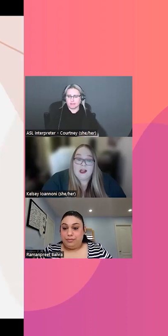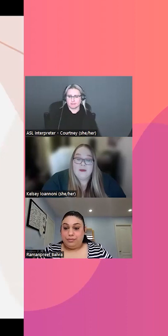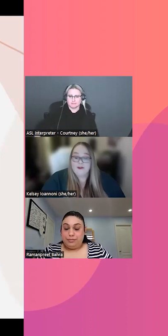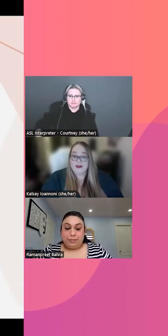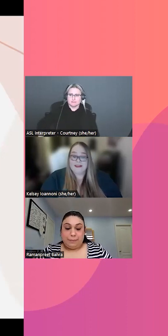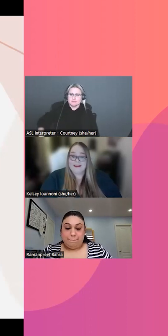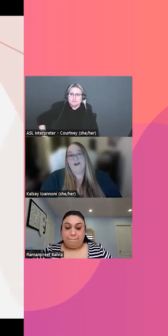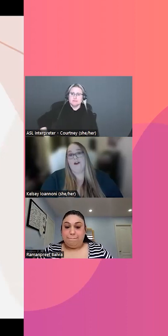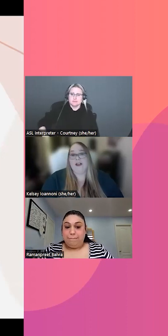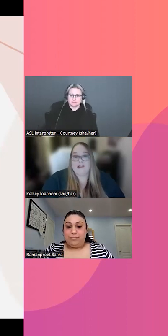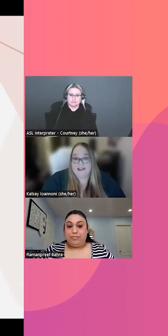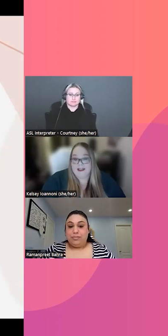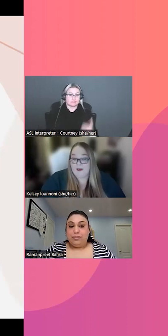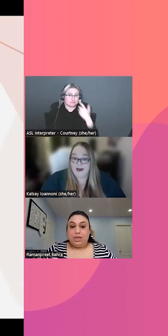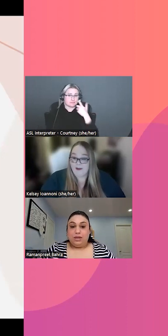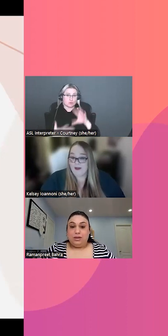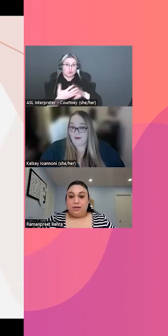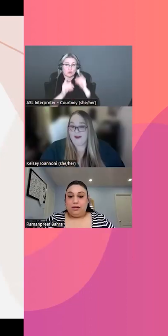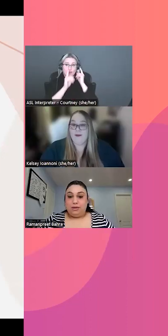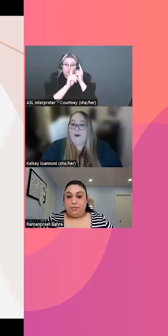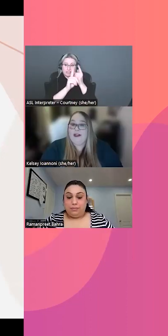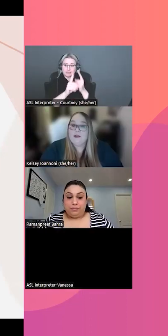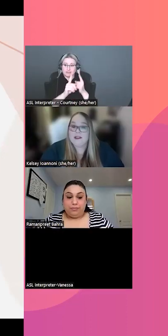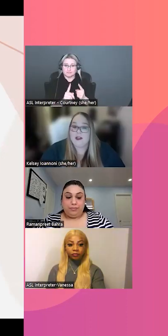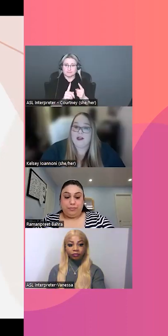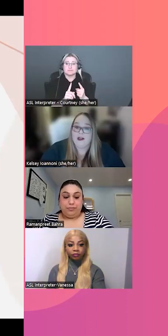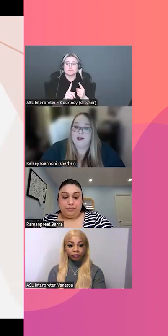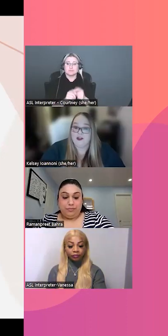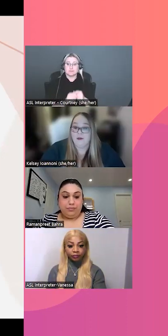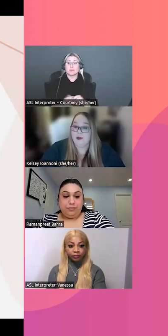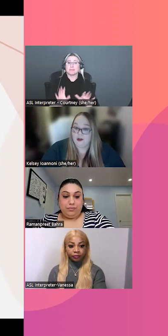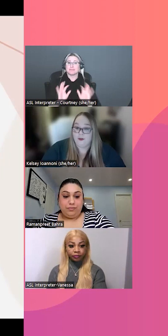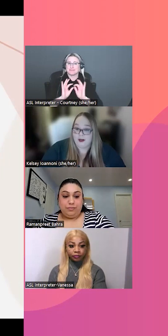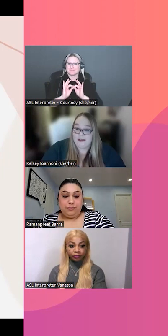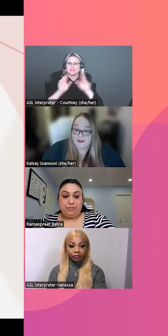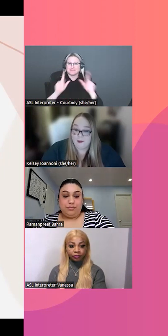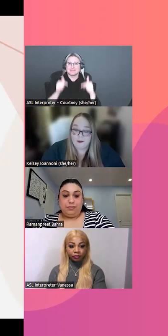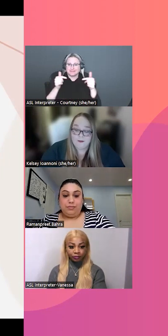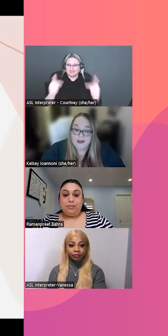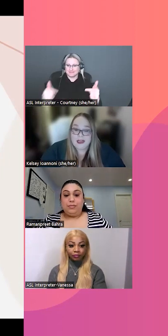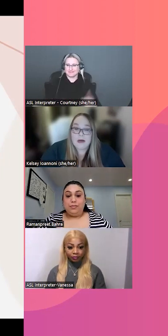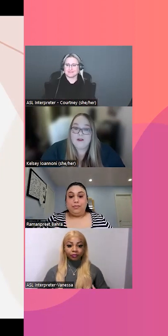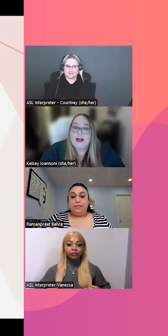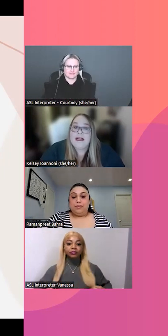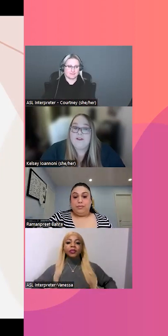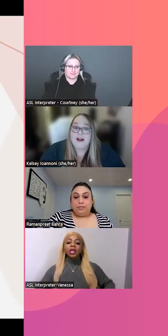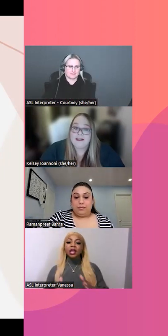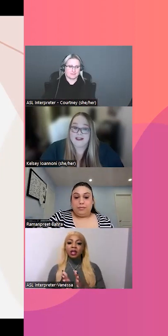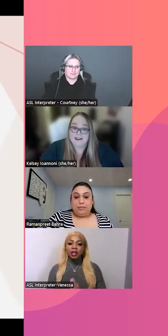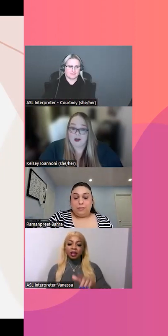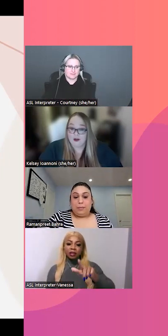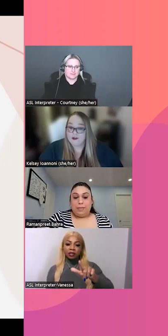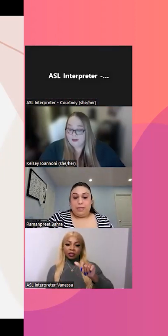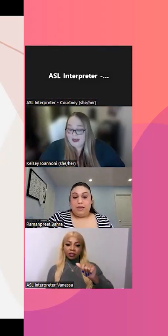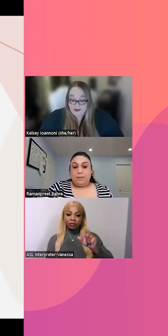You may have noticed in our learning objectives and when I went through them, we used the term larger bodied people. However, as fat